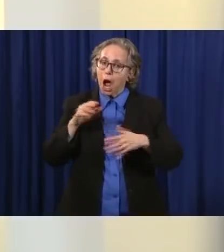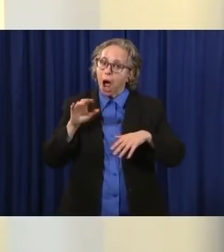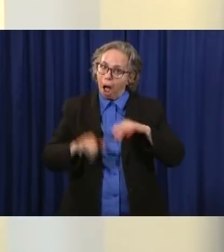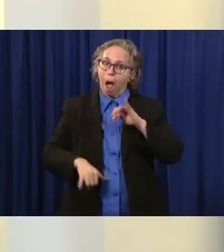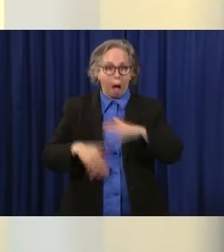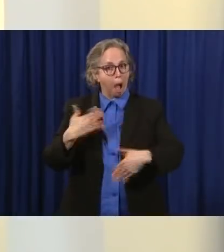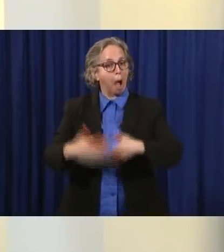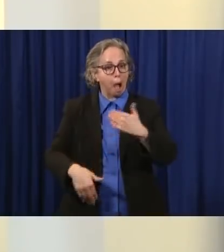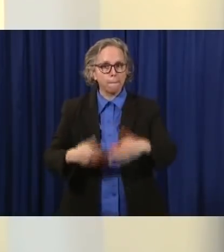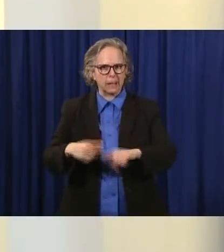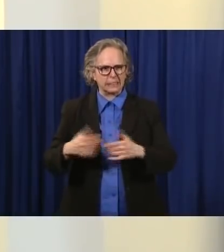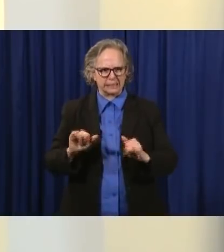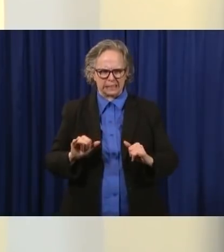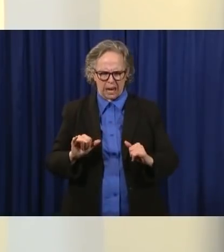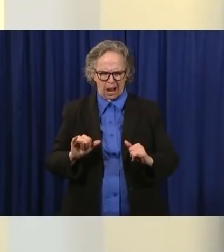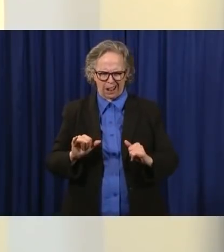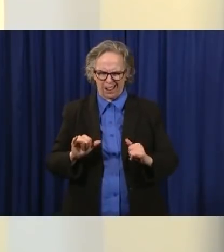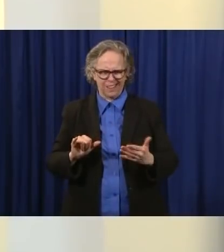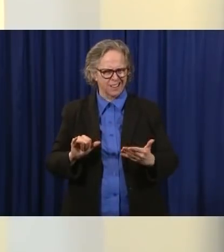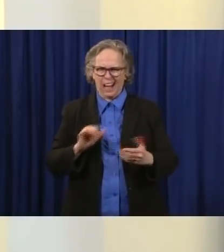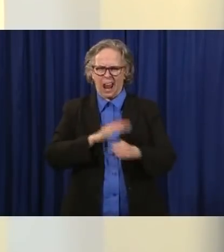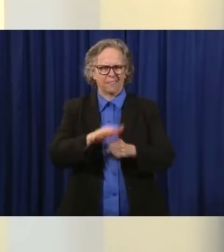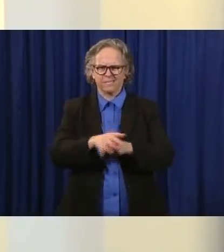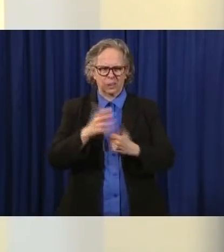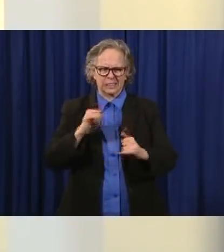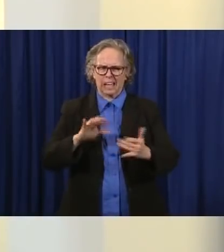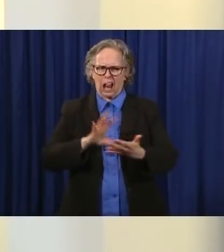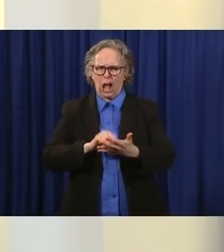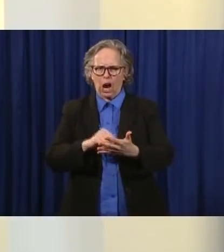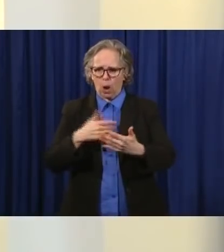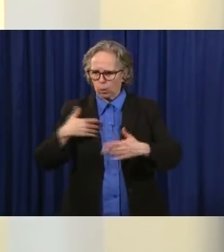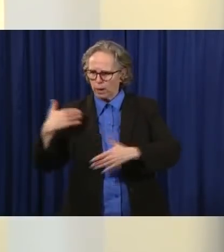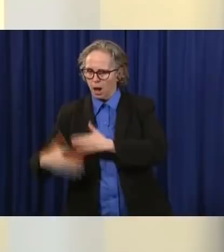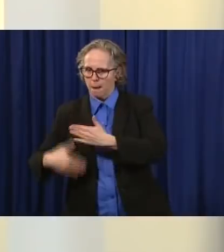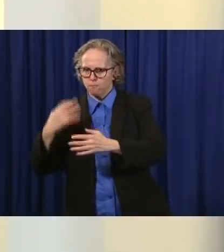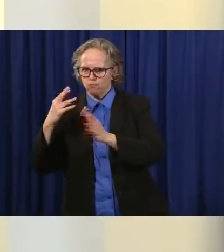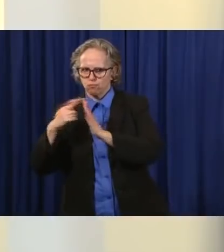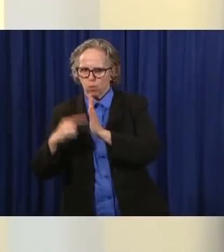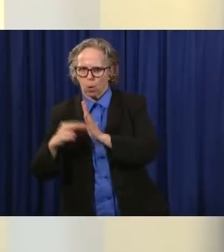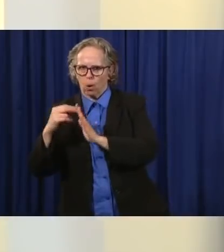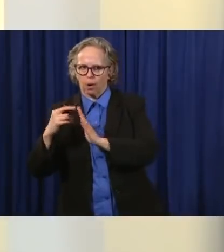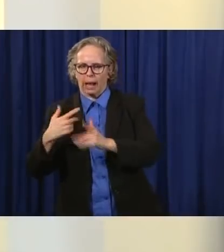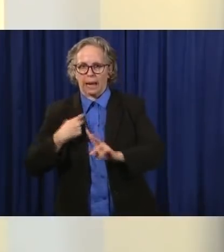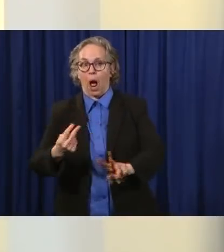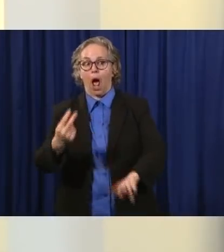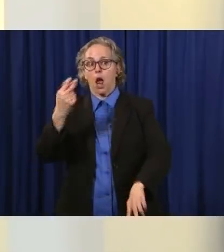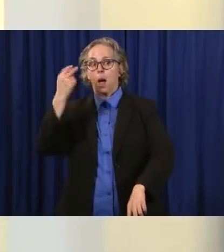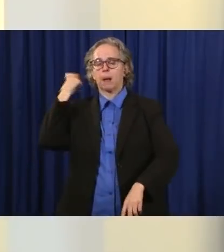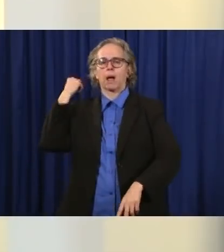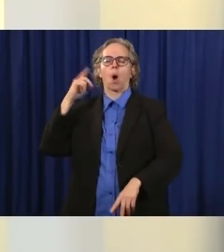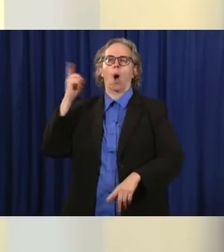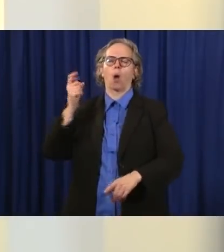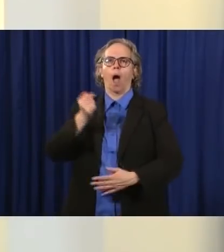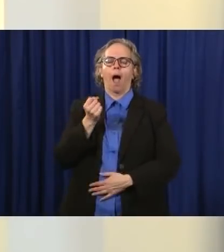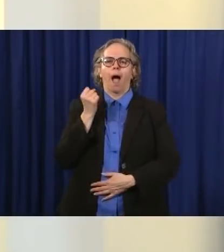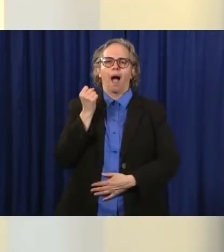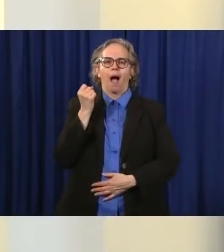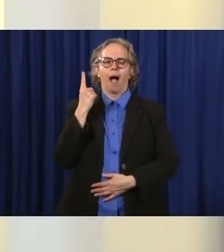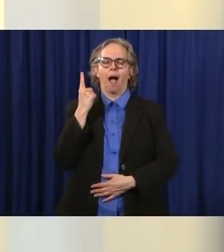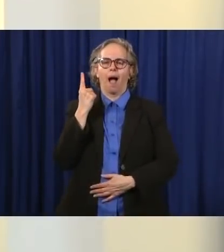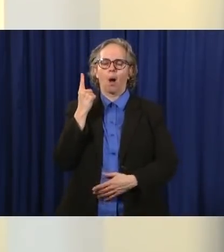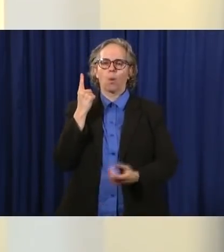as we go. And I think, hindsight will be 20/20, as it always is when we look back at the history of